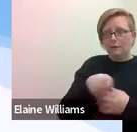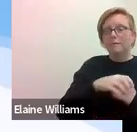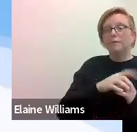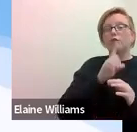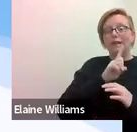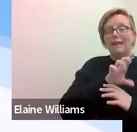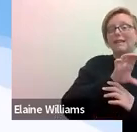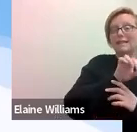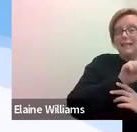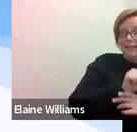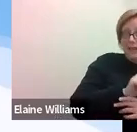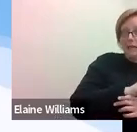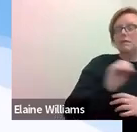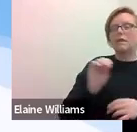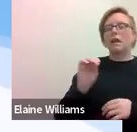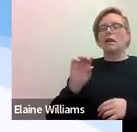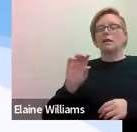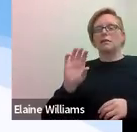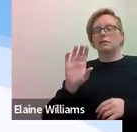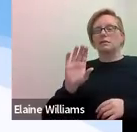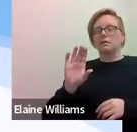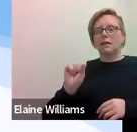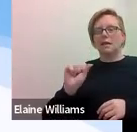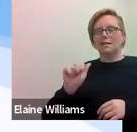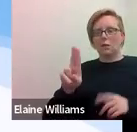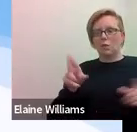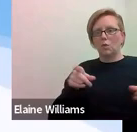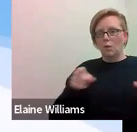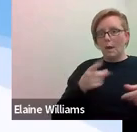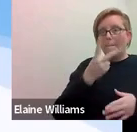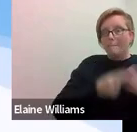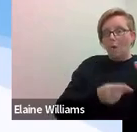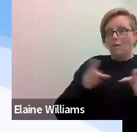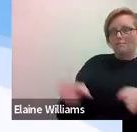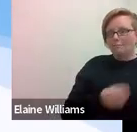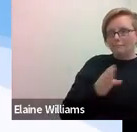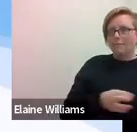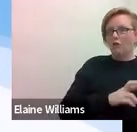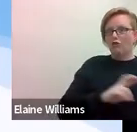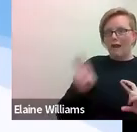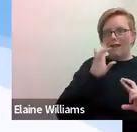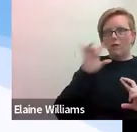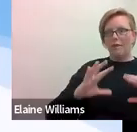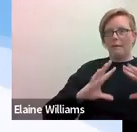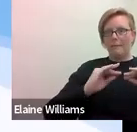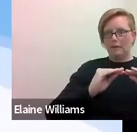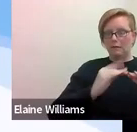this really important meeting for families. Educational